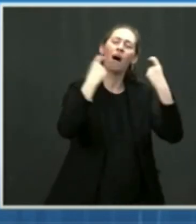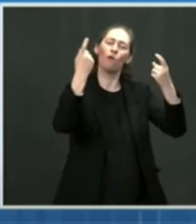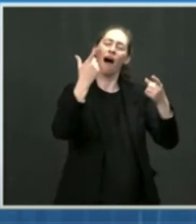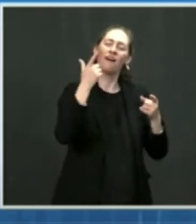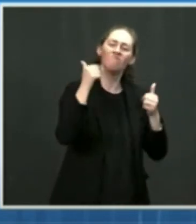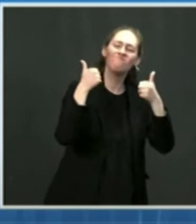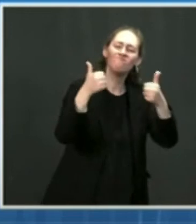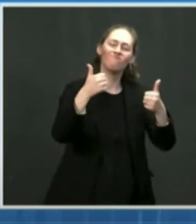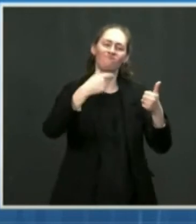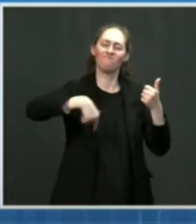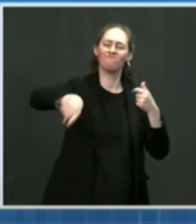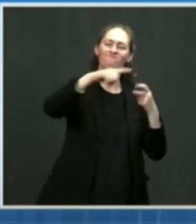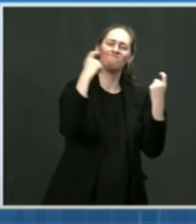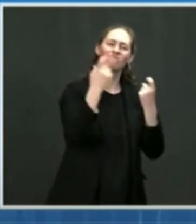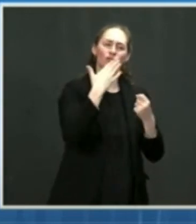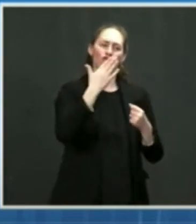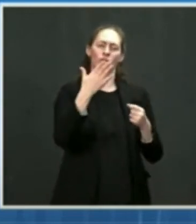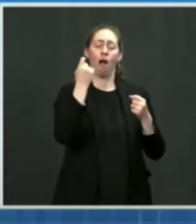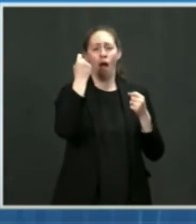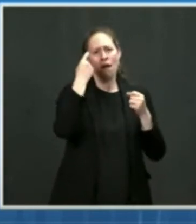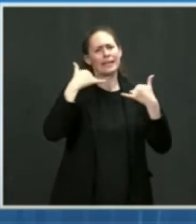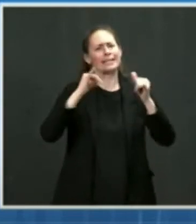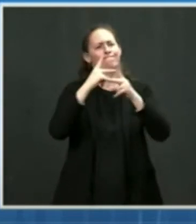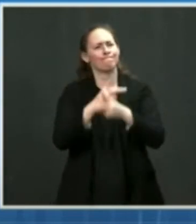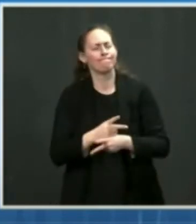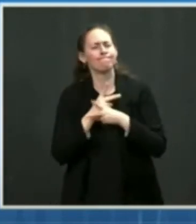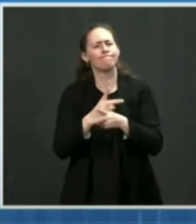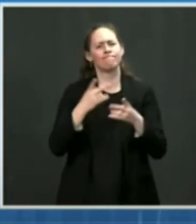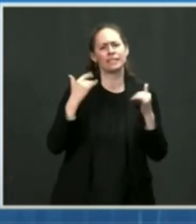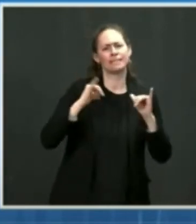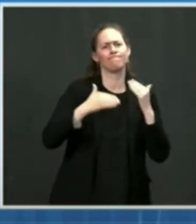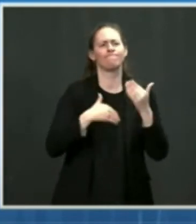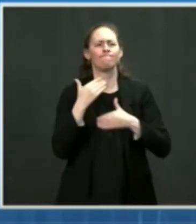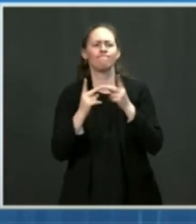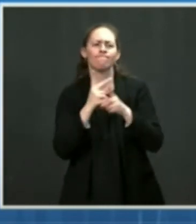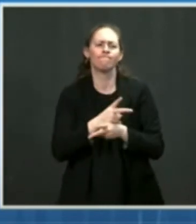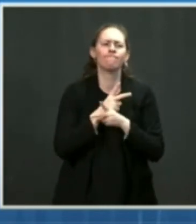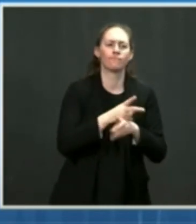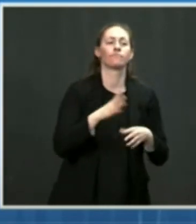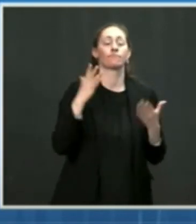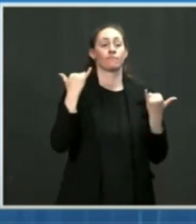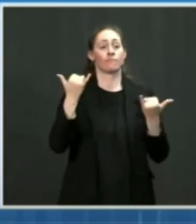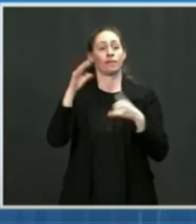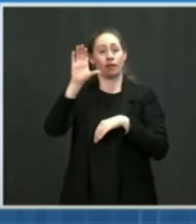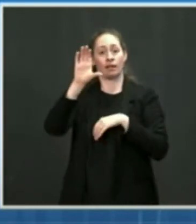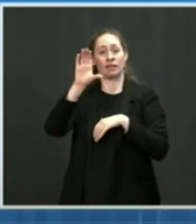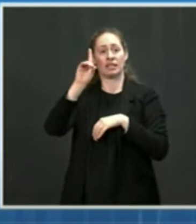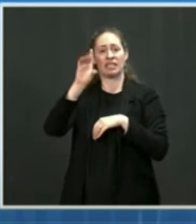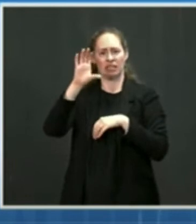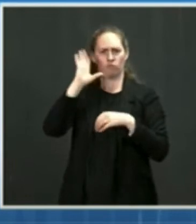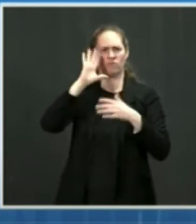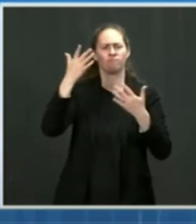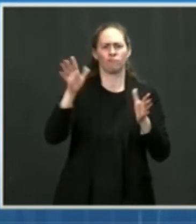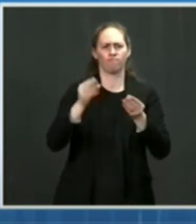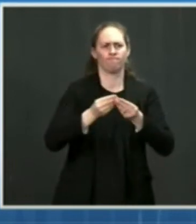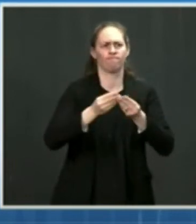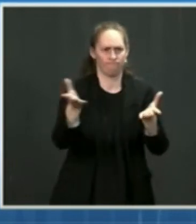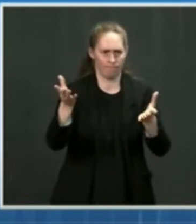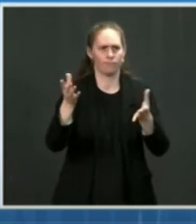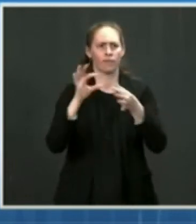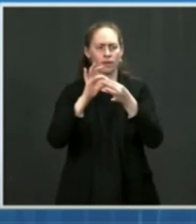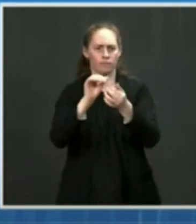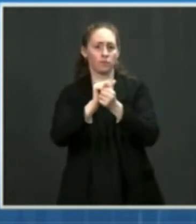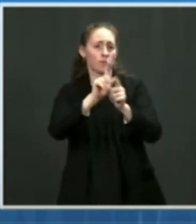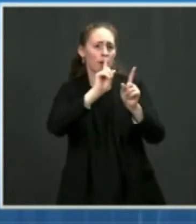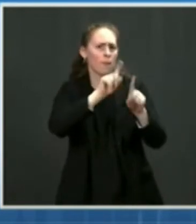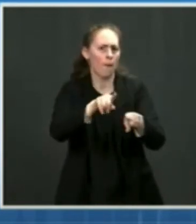to hold ourselves accountable. Today, CDC is releasing 2 reports in the Morbidity and Mortality Weekly Report that